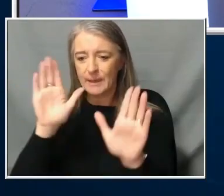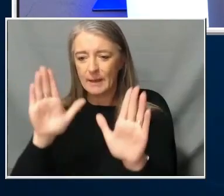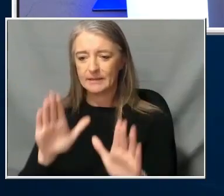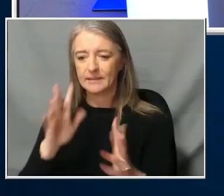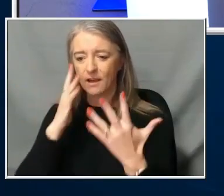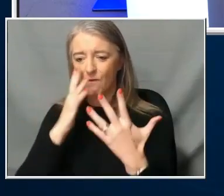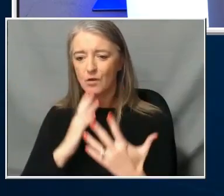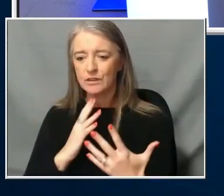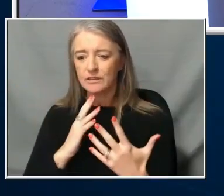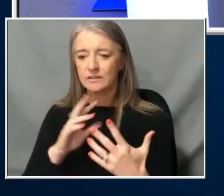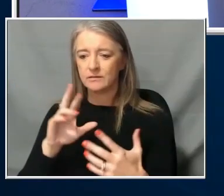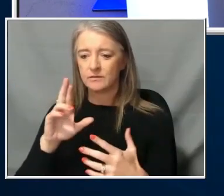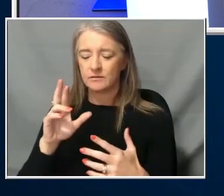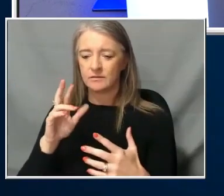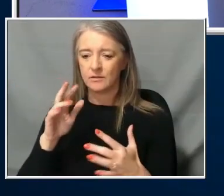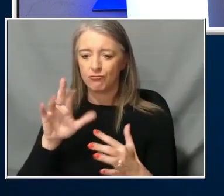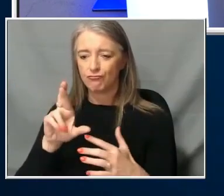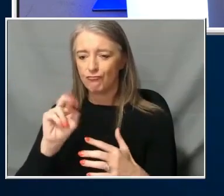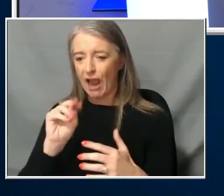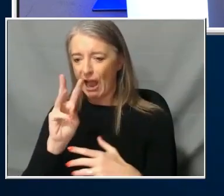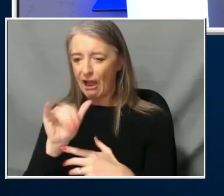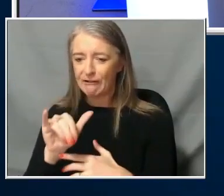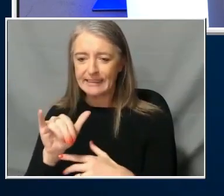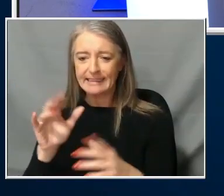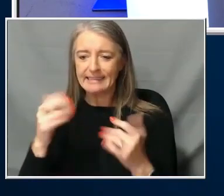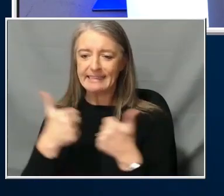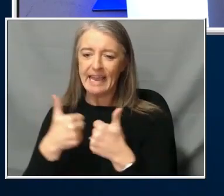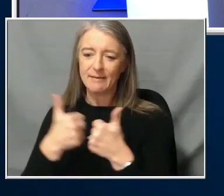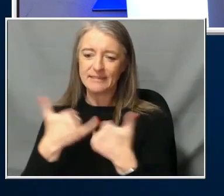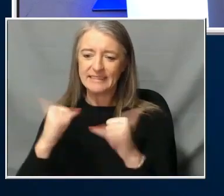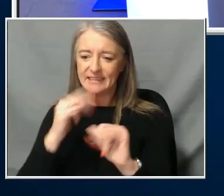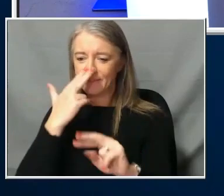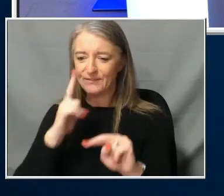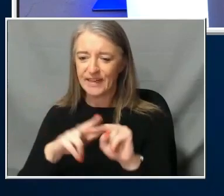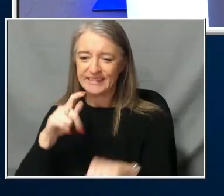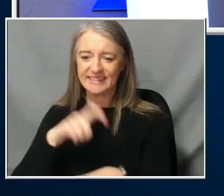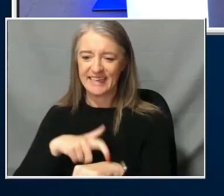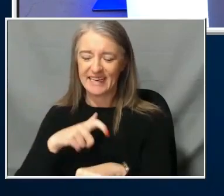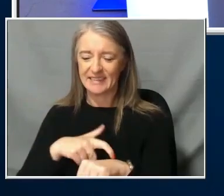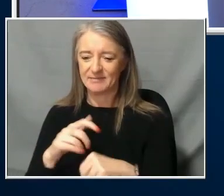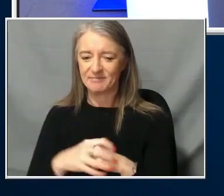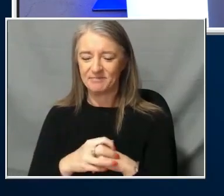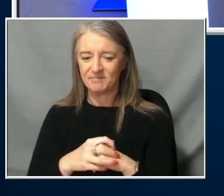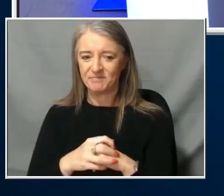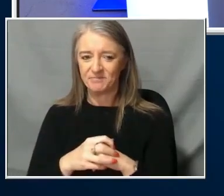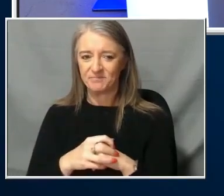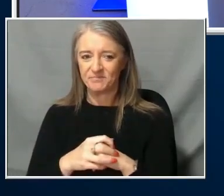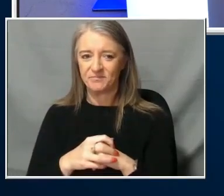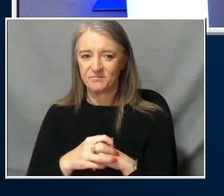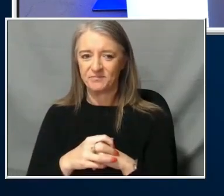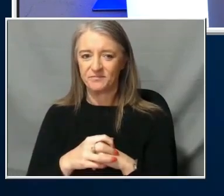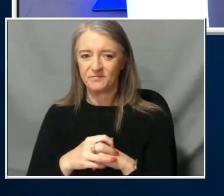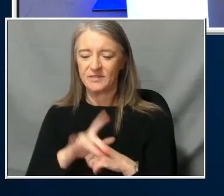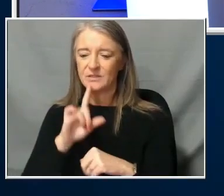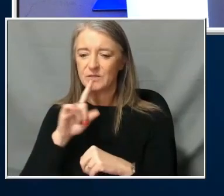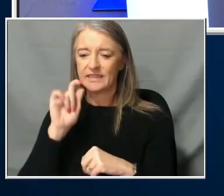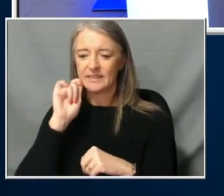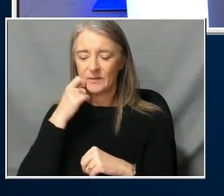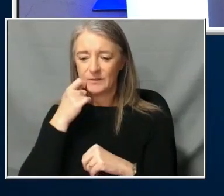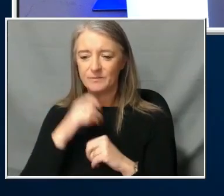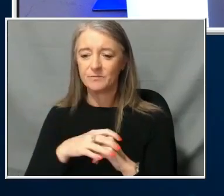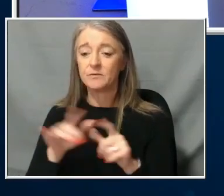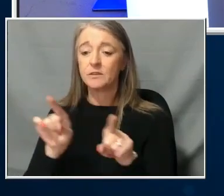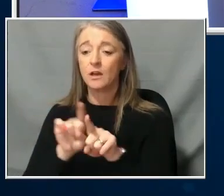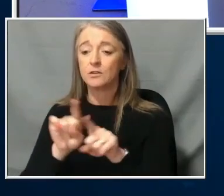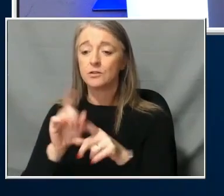a rowdy game, but still a fun time. Yeah, that was a rowdy game. That must have been really neat. You also shared